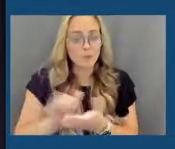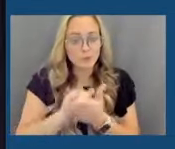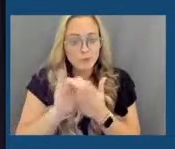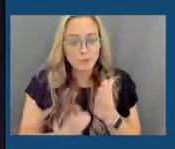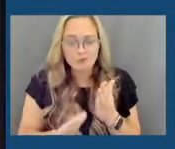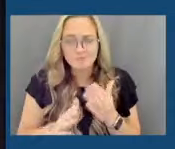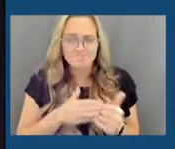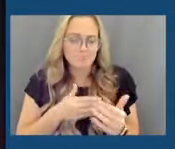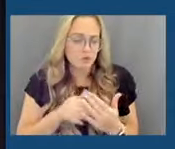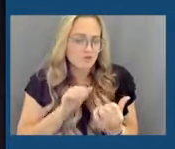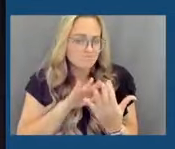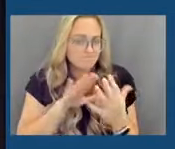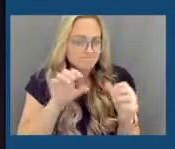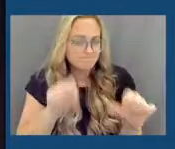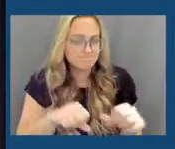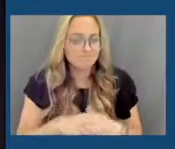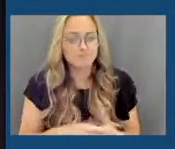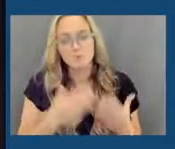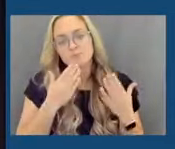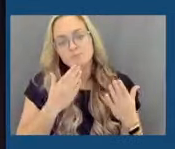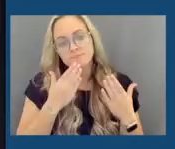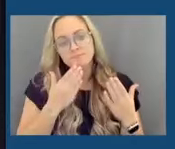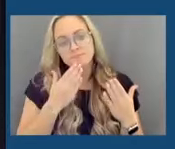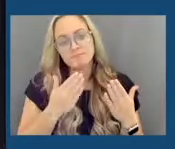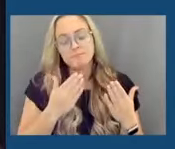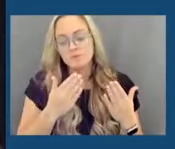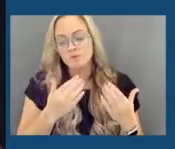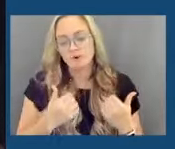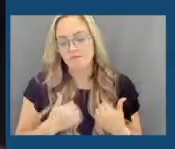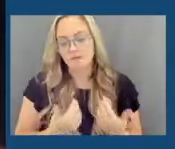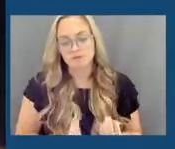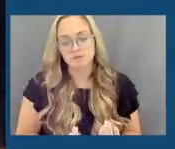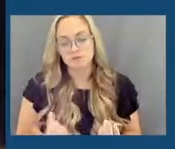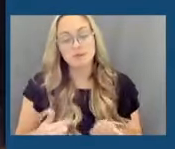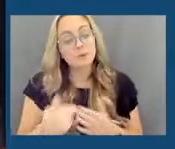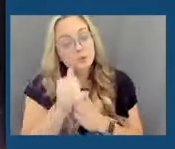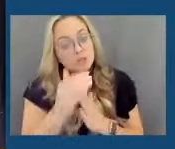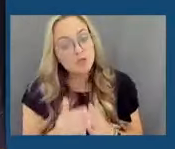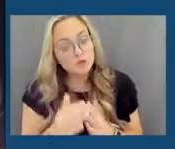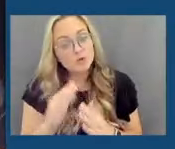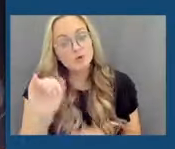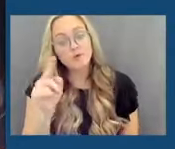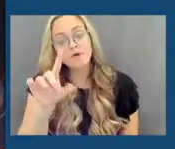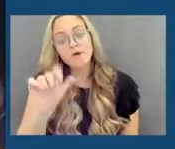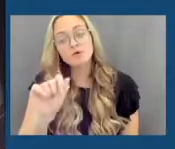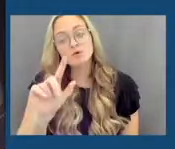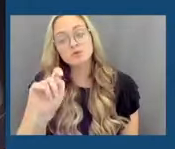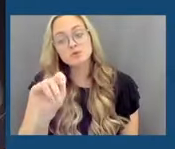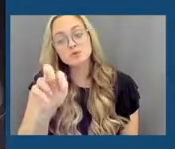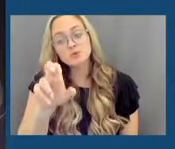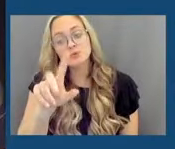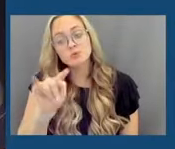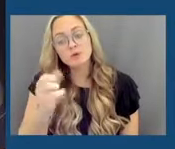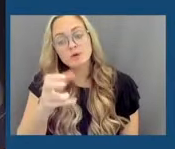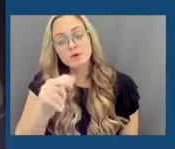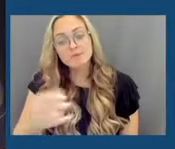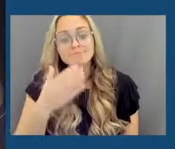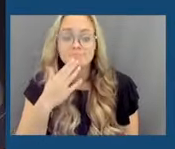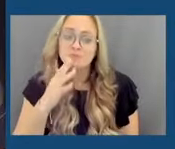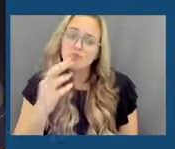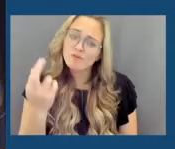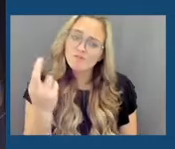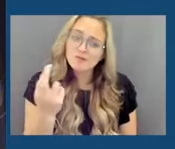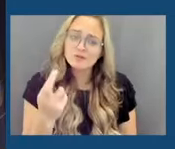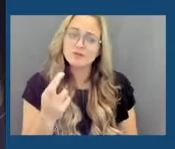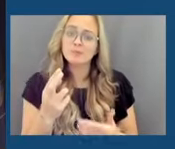can. So I'm grateful for the presence of our leader, Andrea Stewart-Cousins. Thank you for your friendship, your partnership,